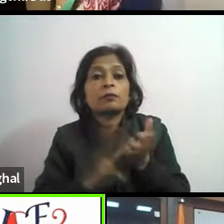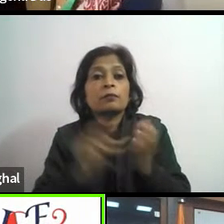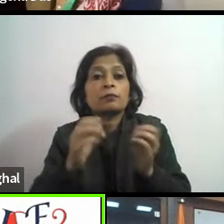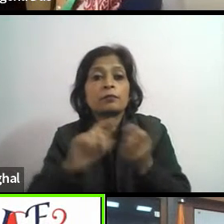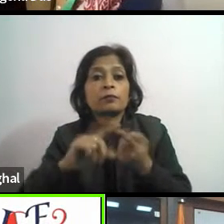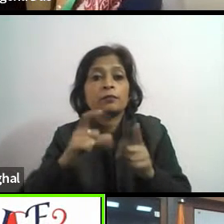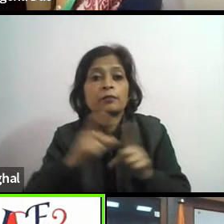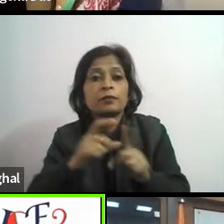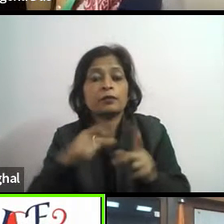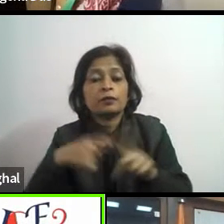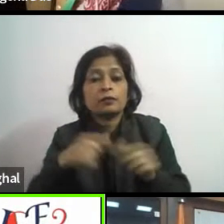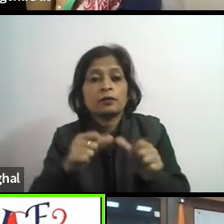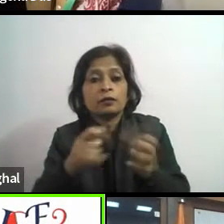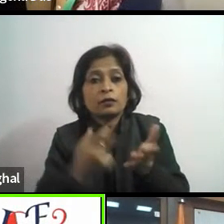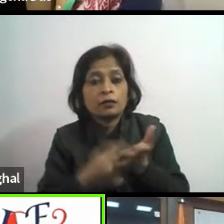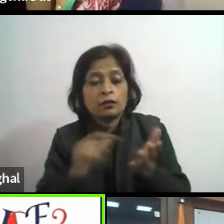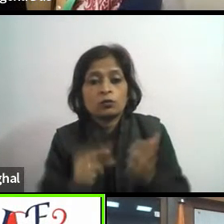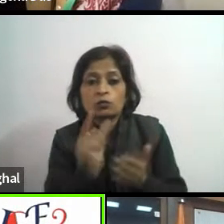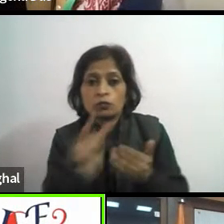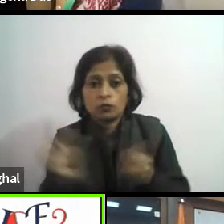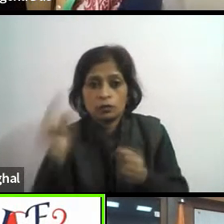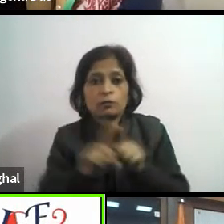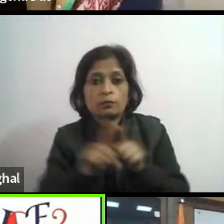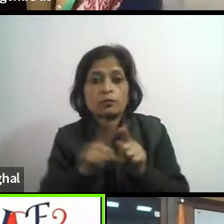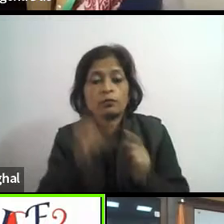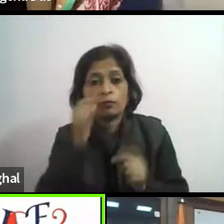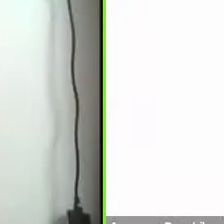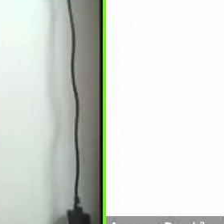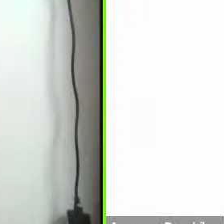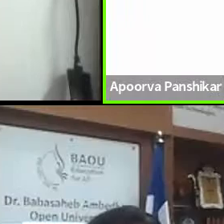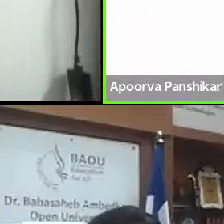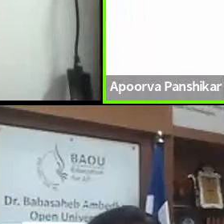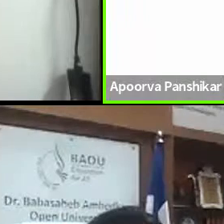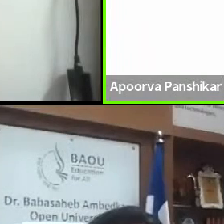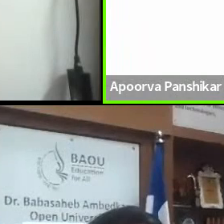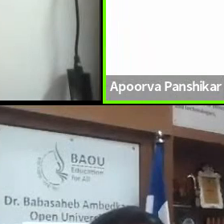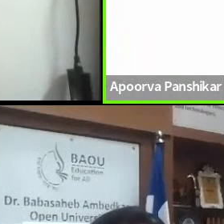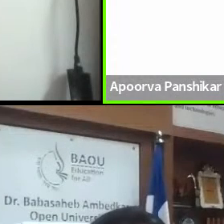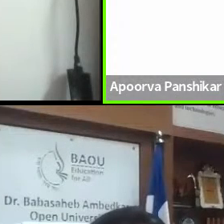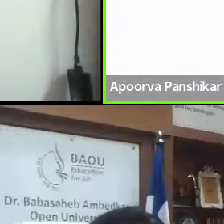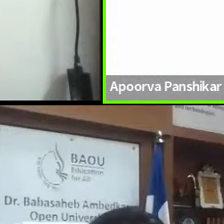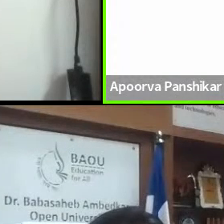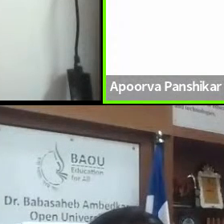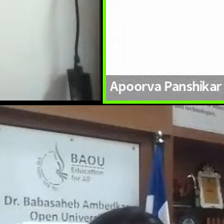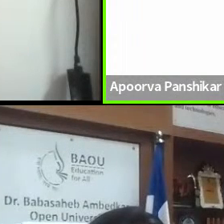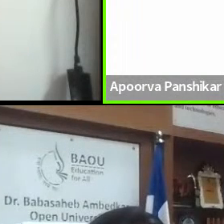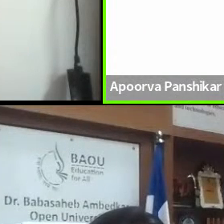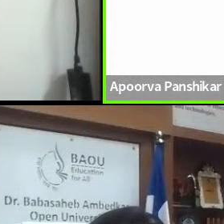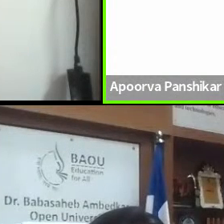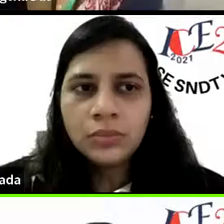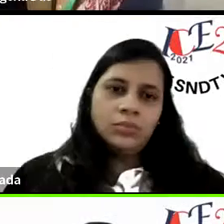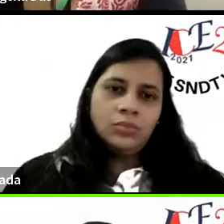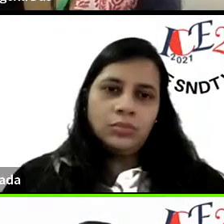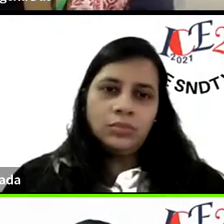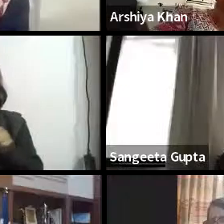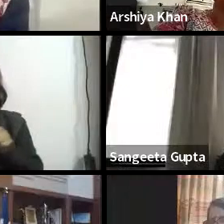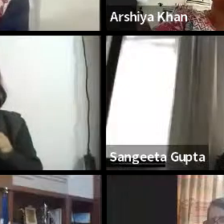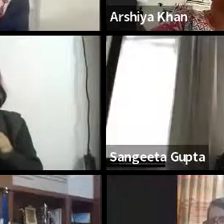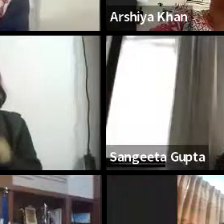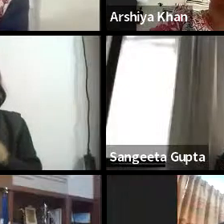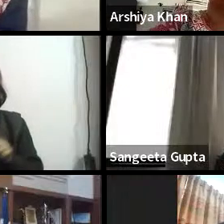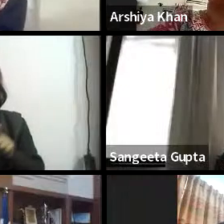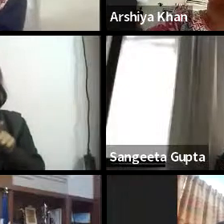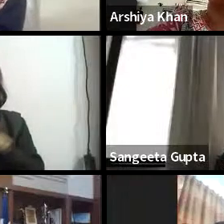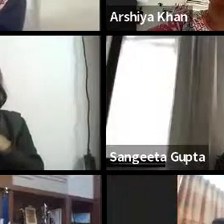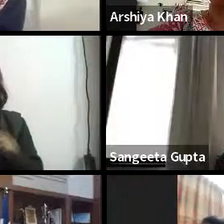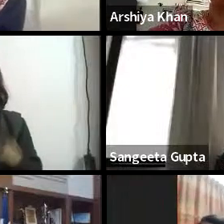Upadhyay. So it is indeed my honor and privilege to introduce Professor Ami Upadhyay to the august audience